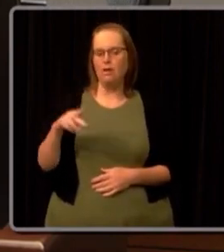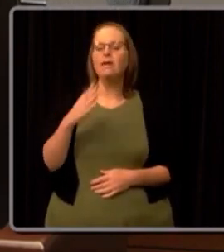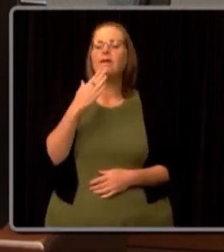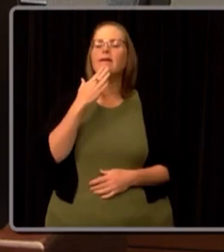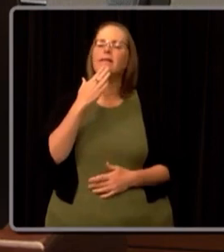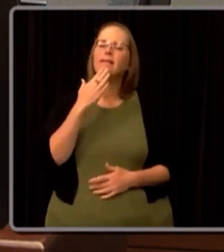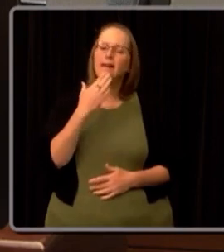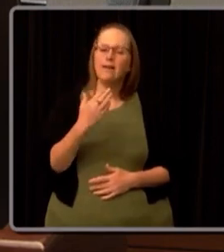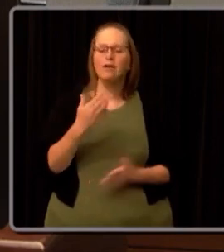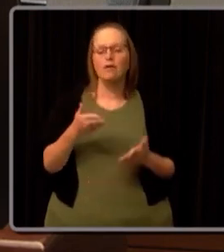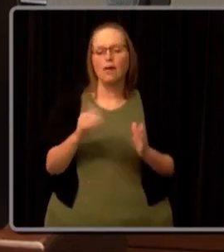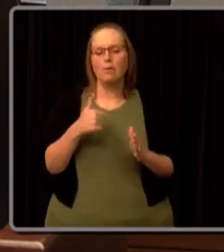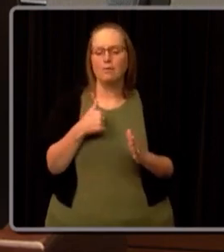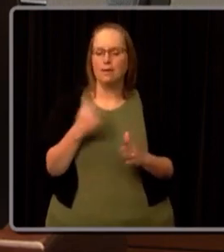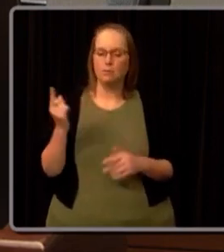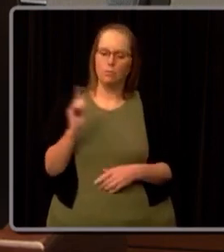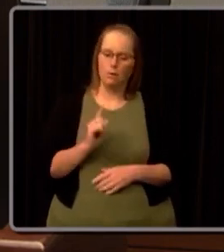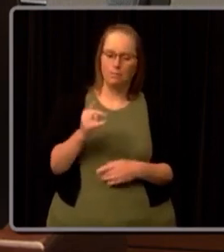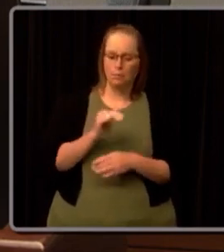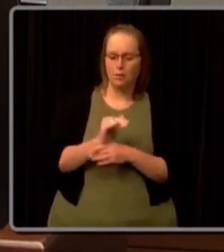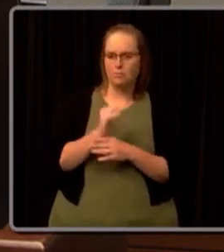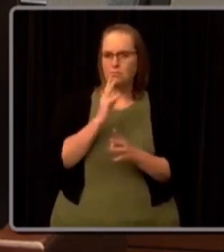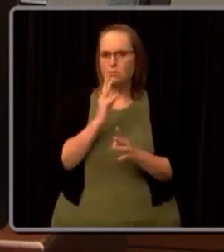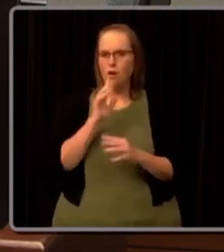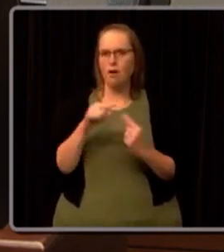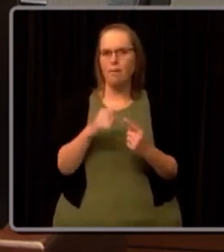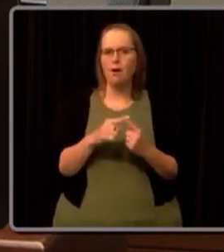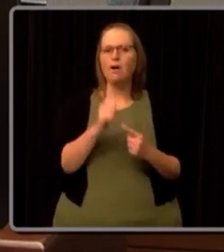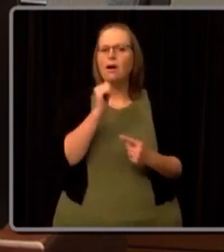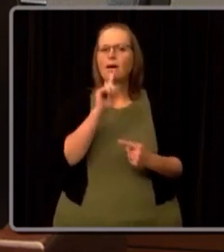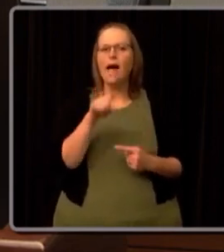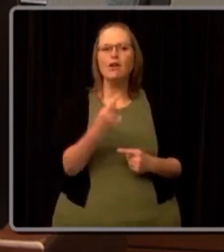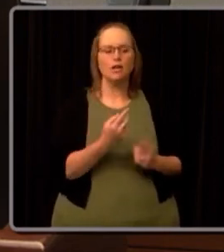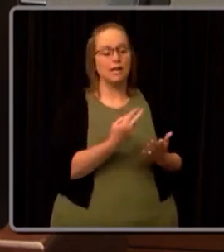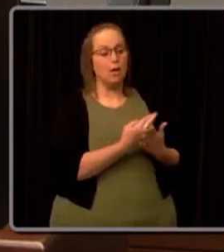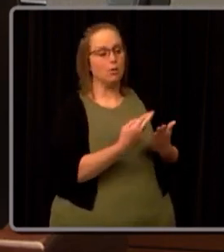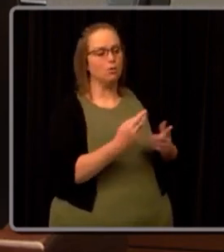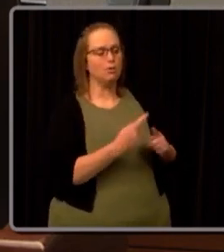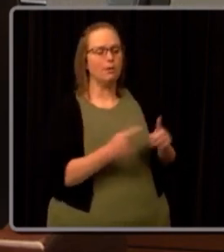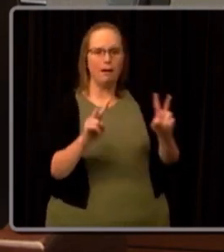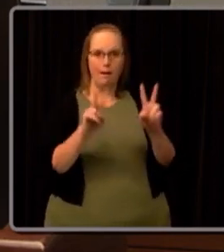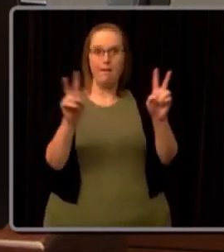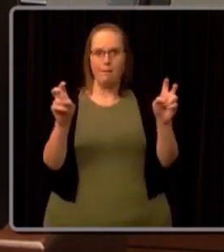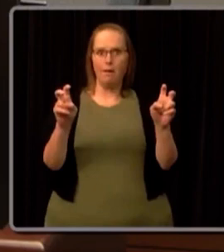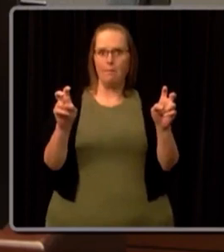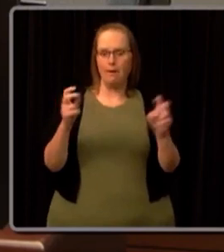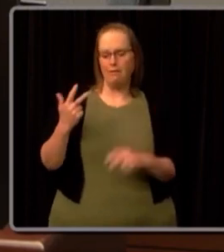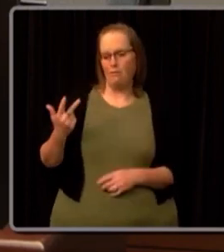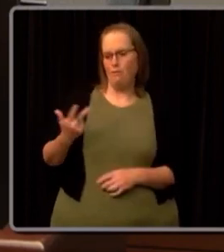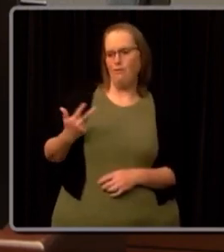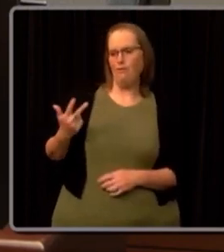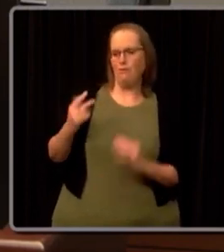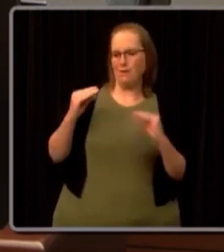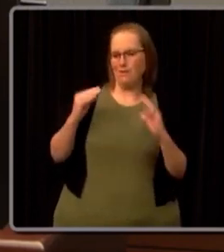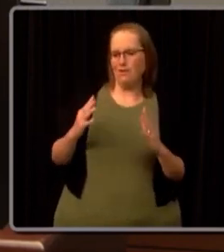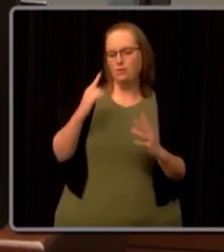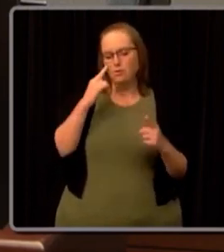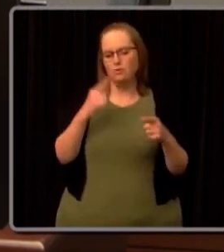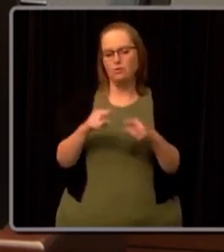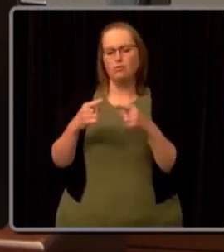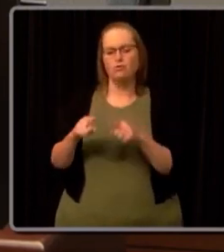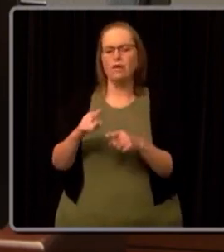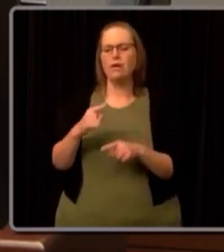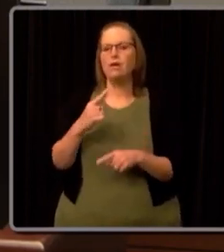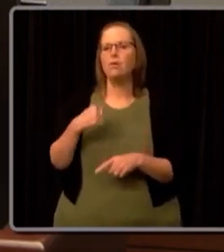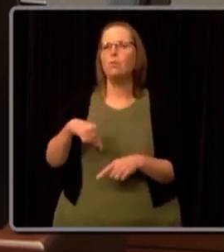you about not just a resource, but a topic that I think all 3 of us, all 3 teachers would agree we're very